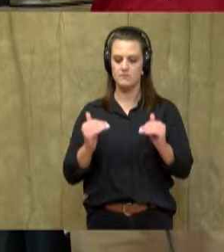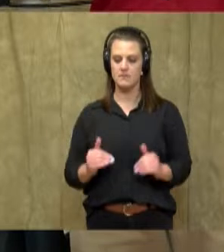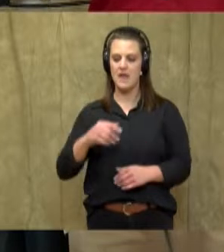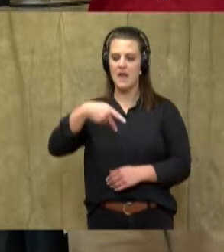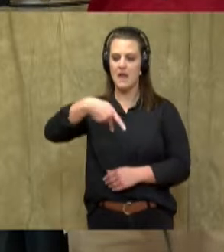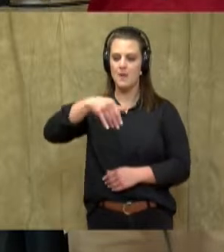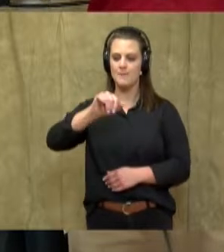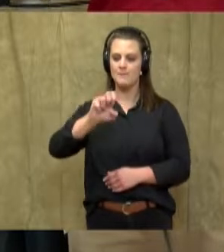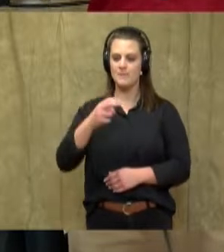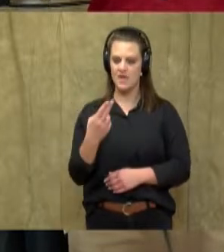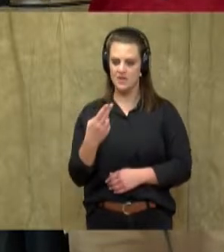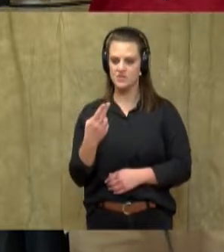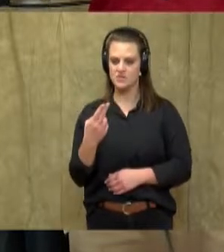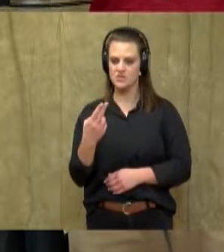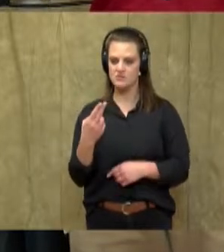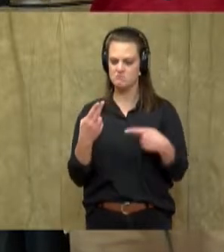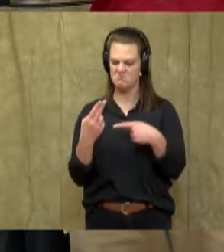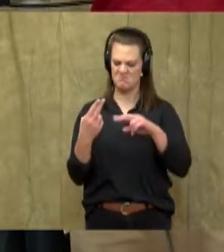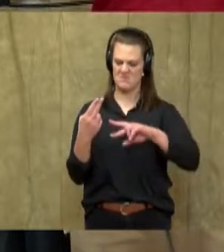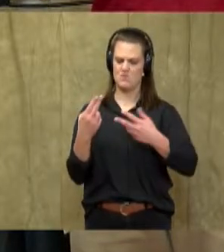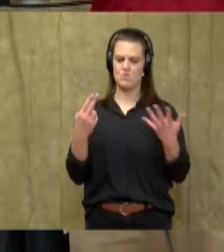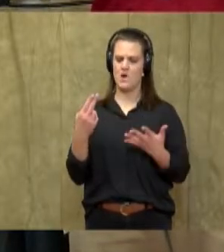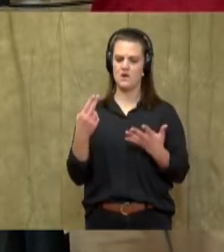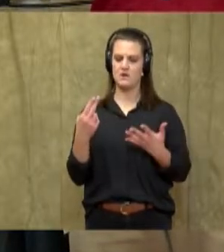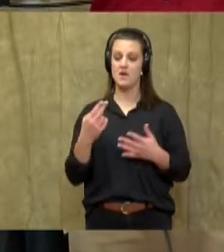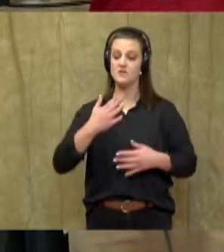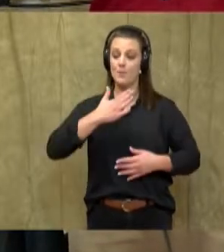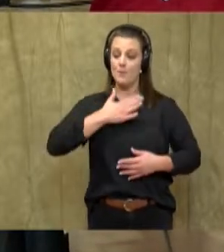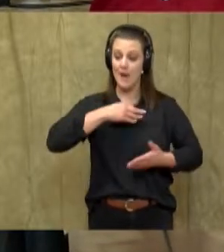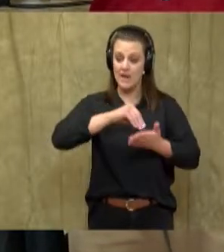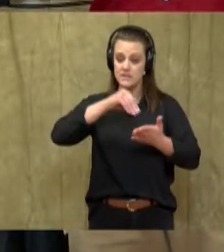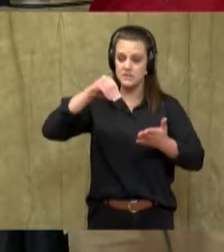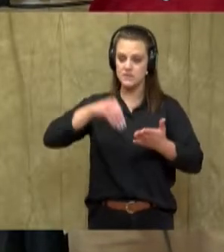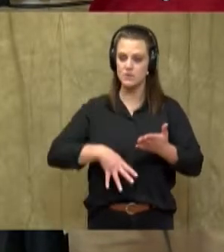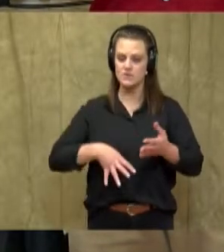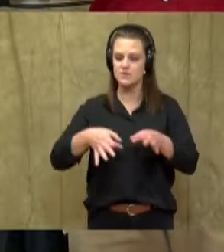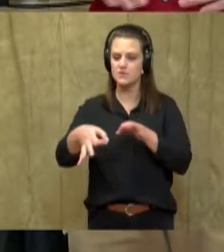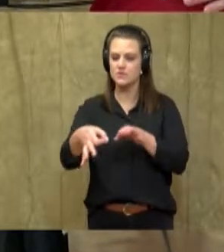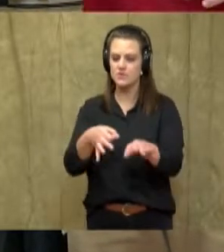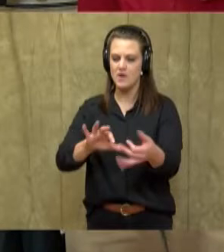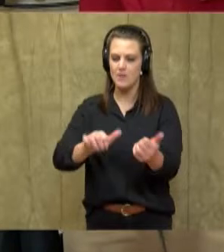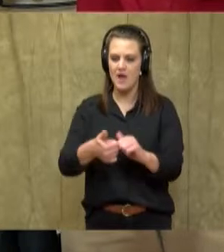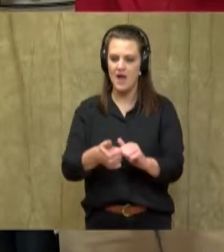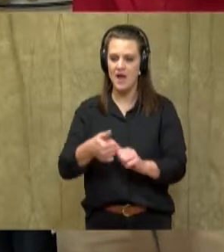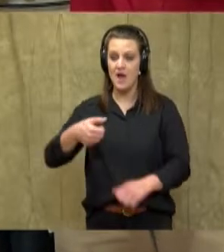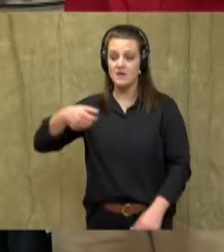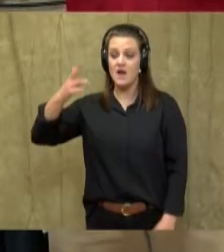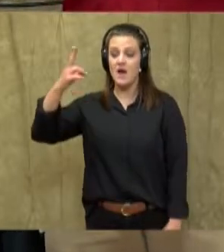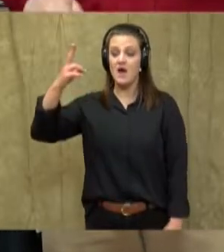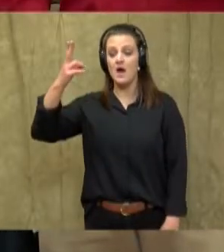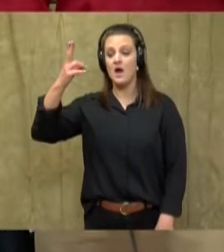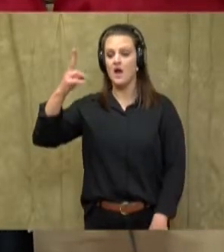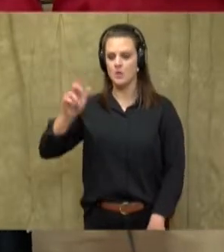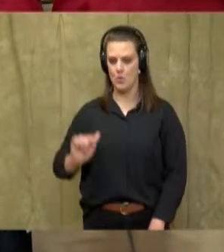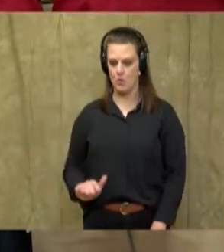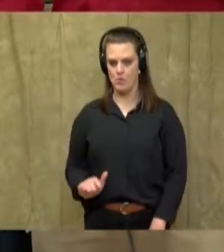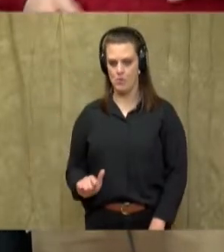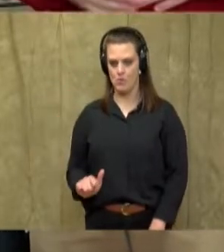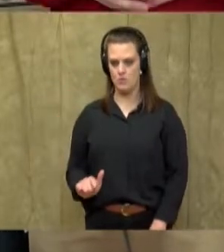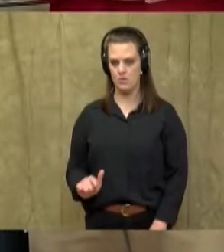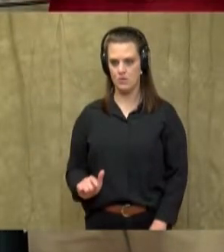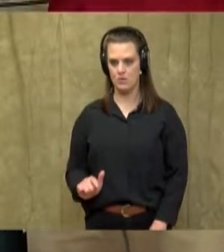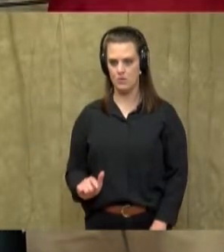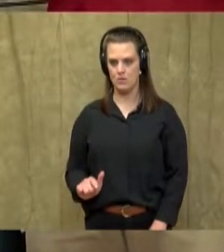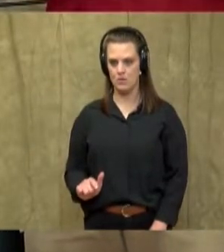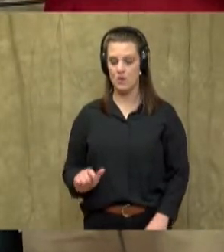Now, if you're one of my students at my 4 schools, you know I like to describe pitch as high sounds and low